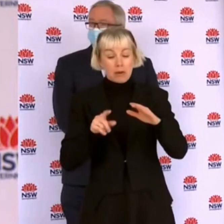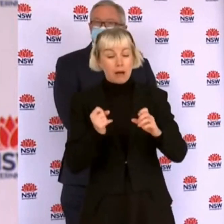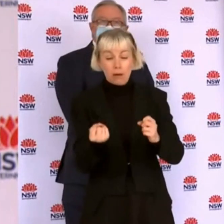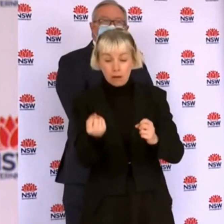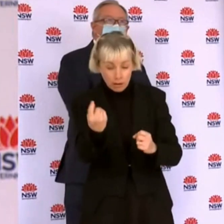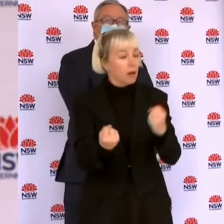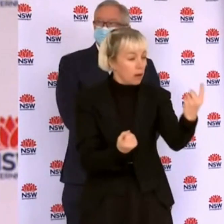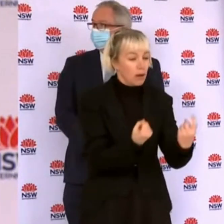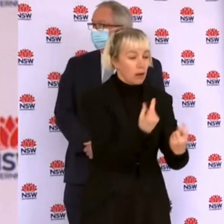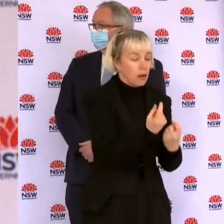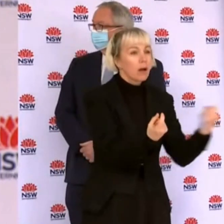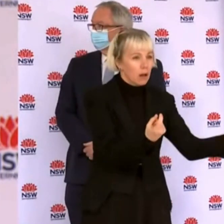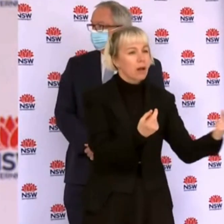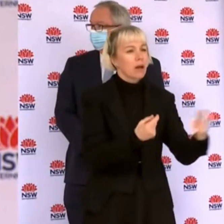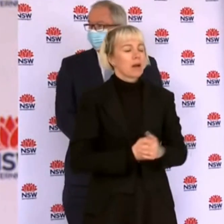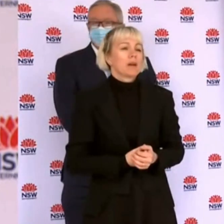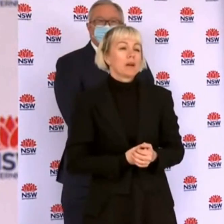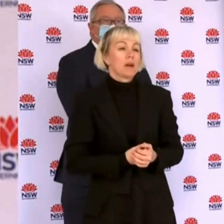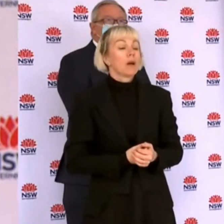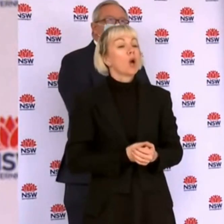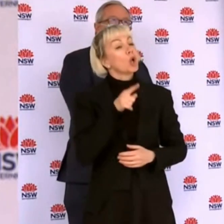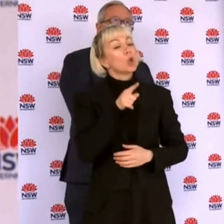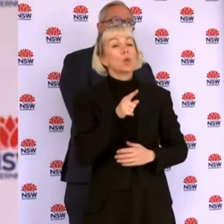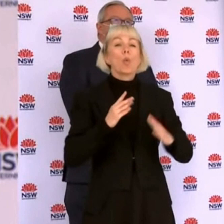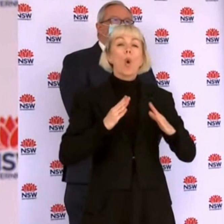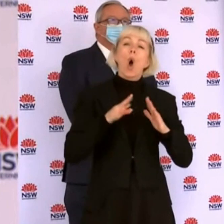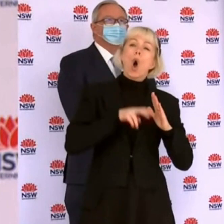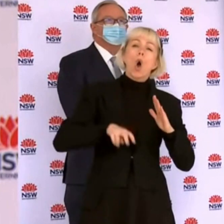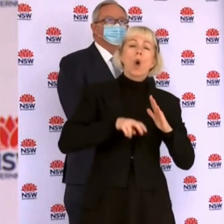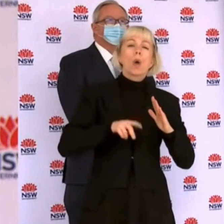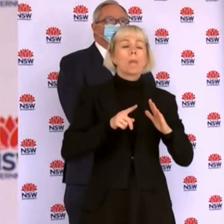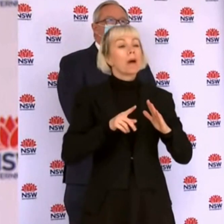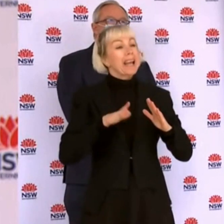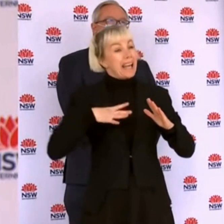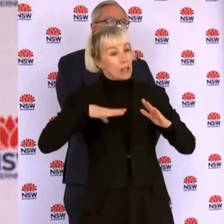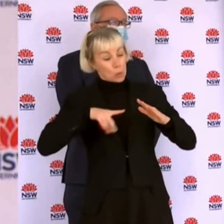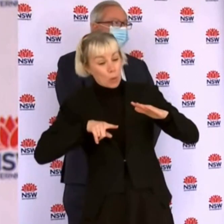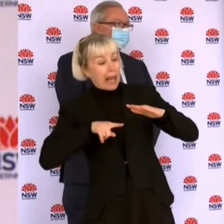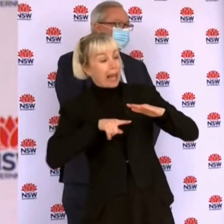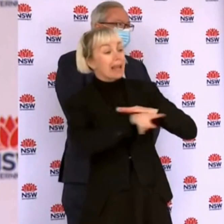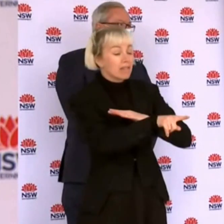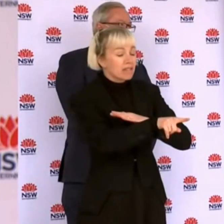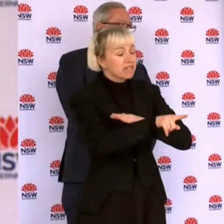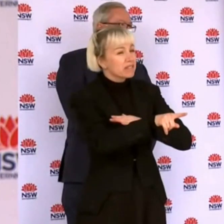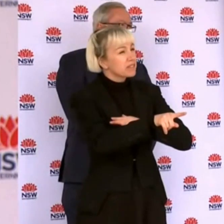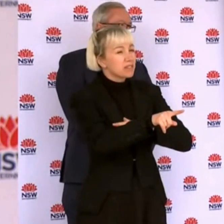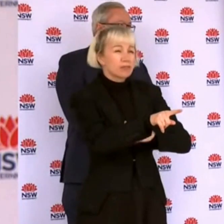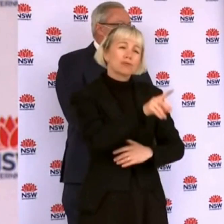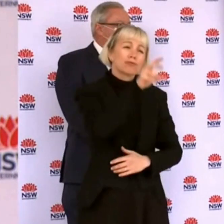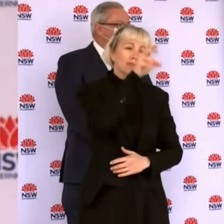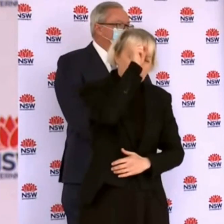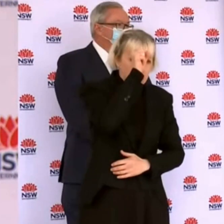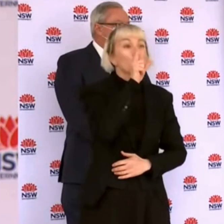home, we need to consider that we may come into contact with someone who has